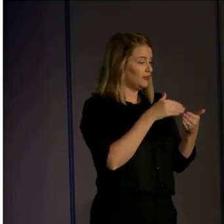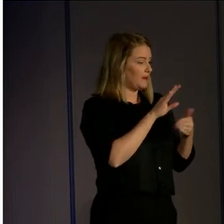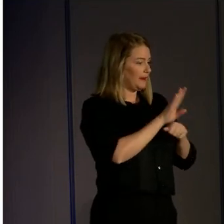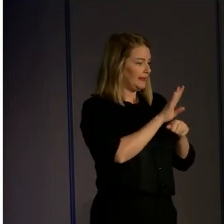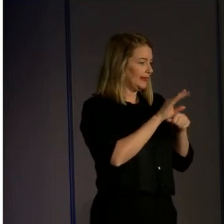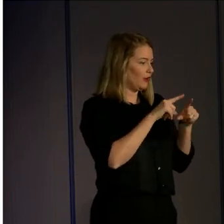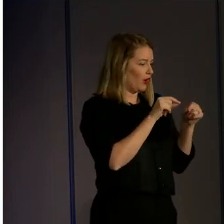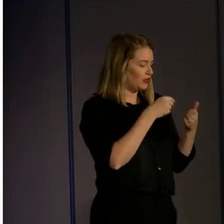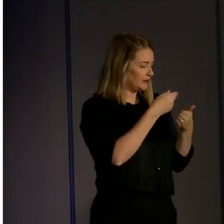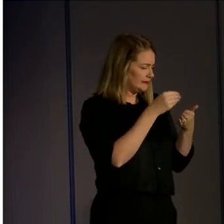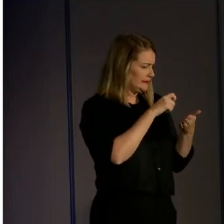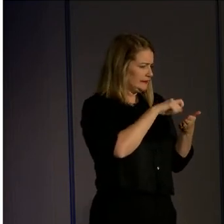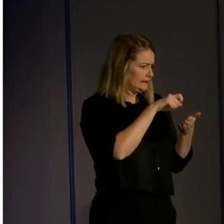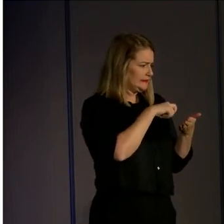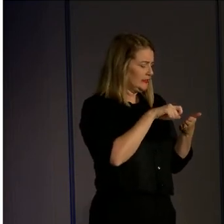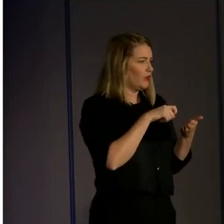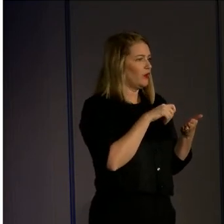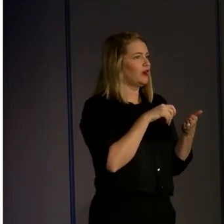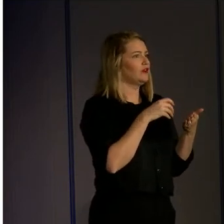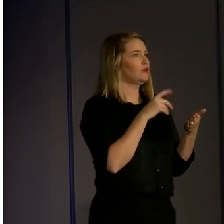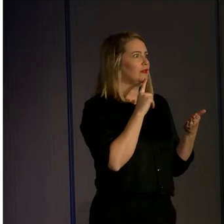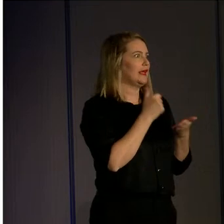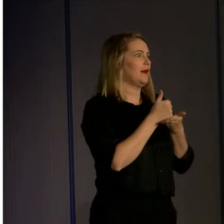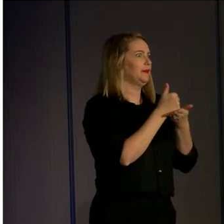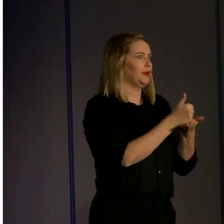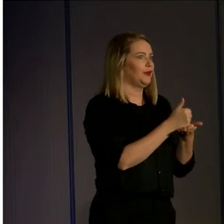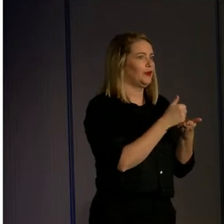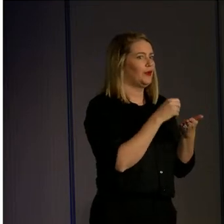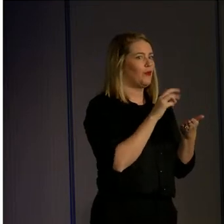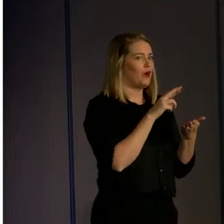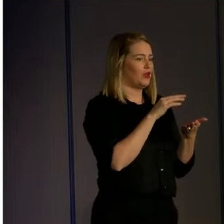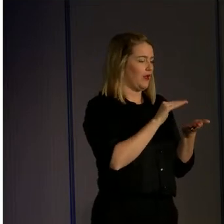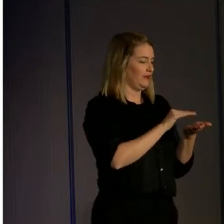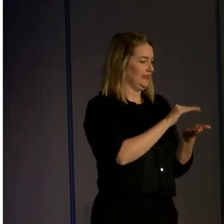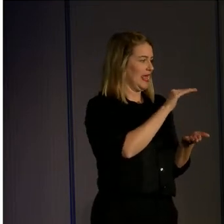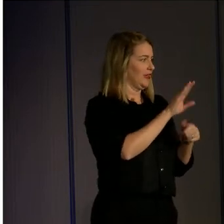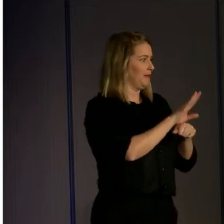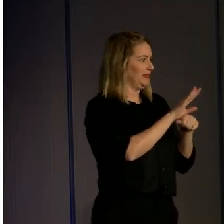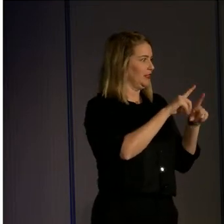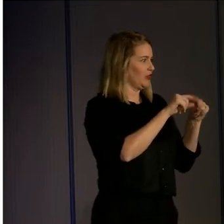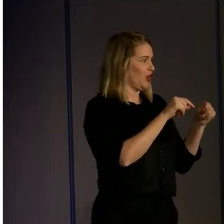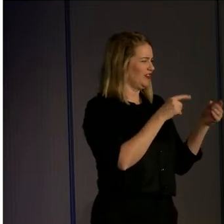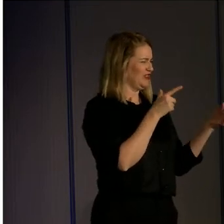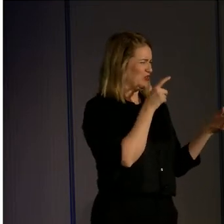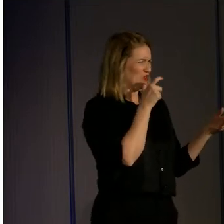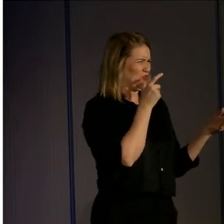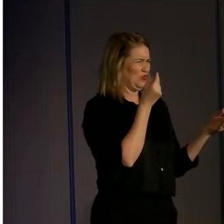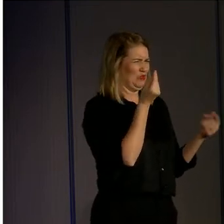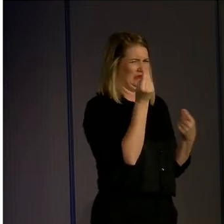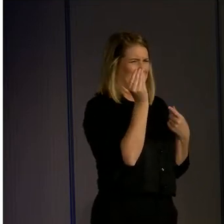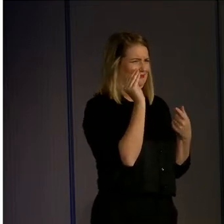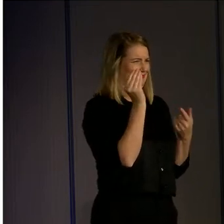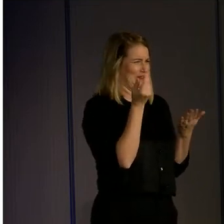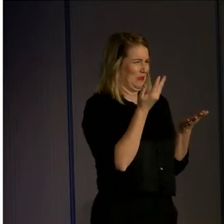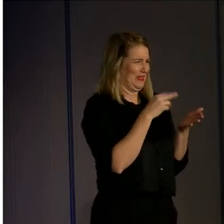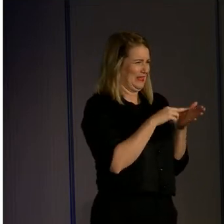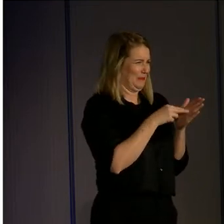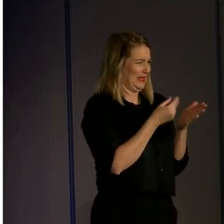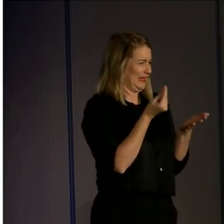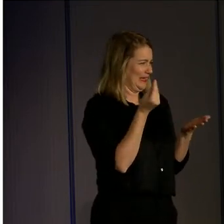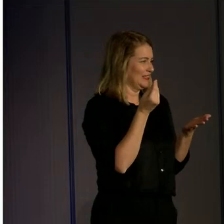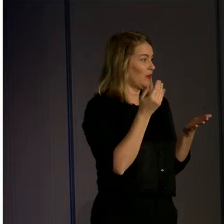I got to do that, I got to do that. It really helps you. Otherwise, you'll end up with a stack of business cards. You don't know what they mean. Or at least that's the case